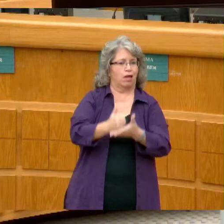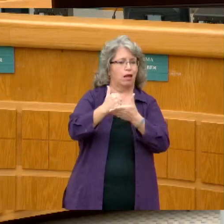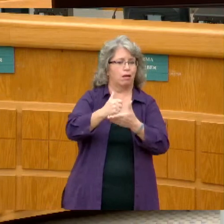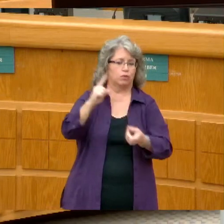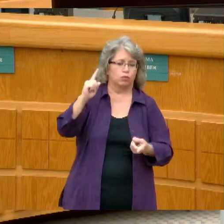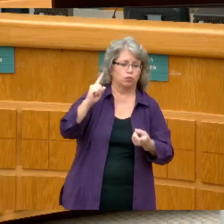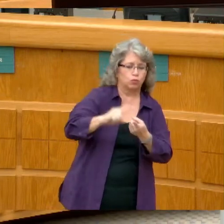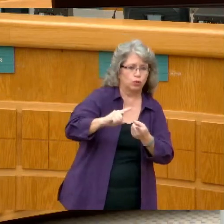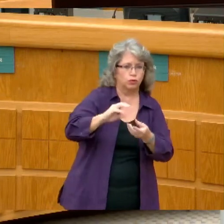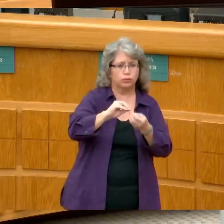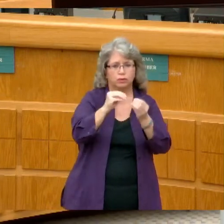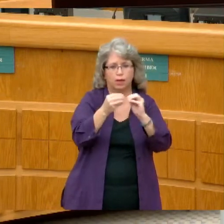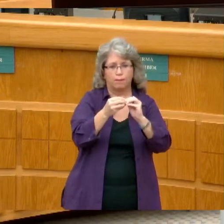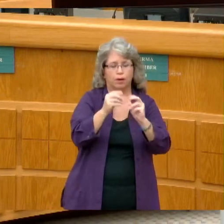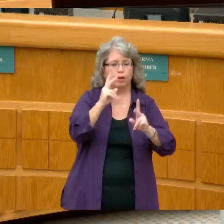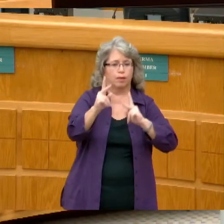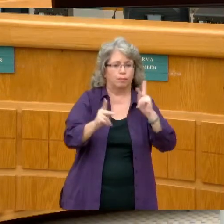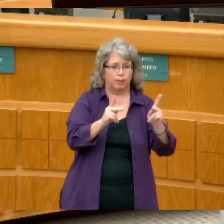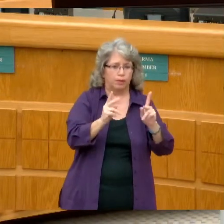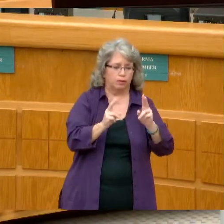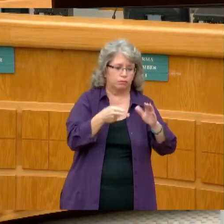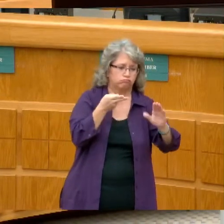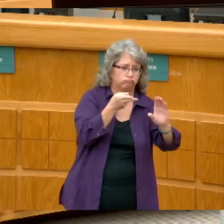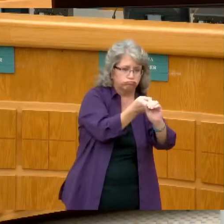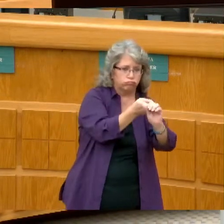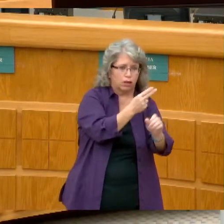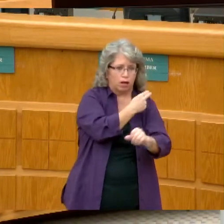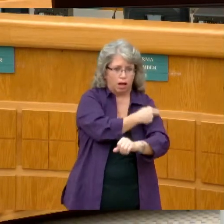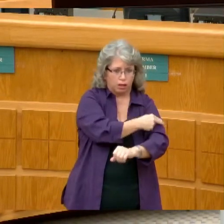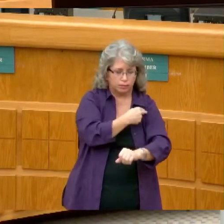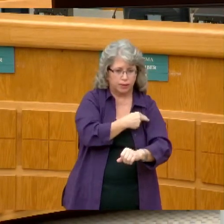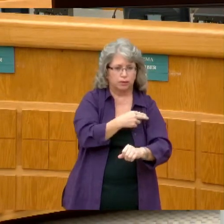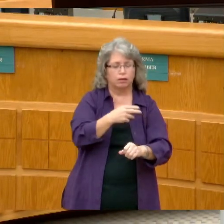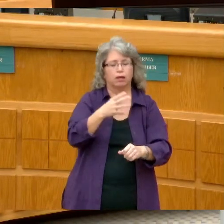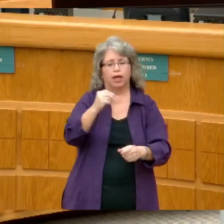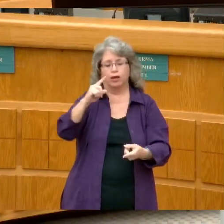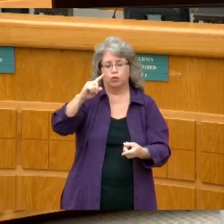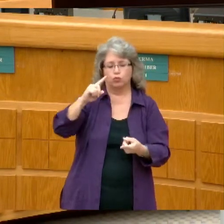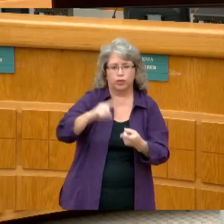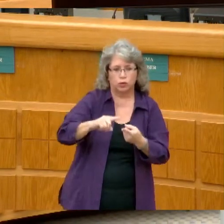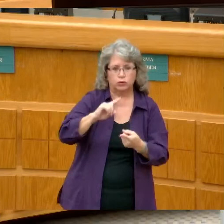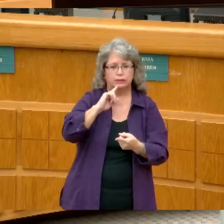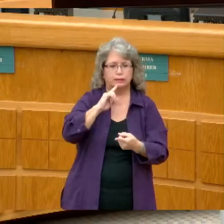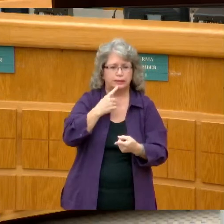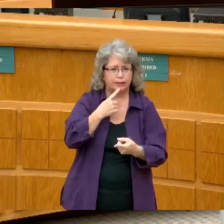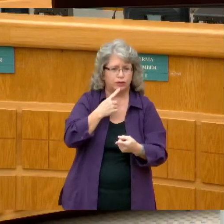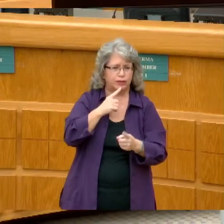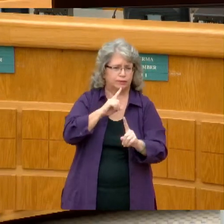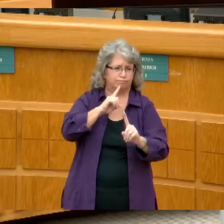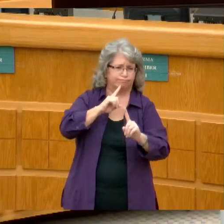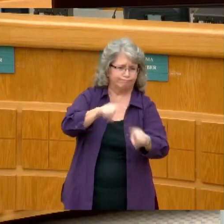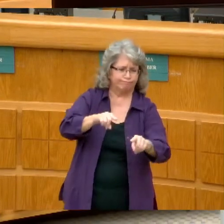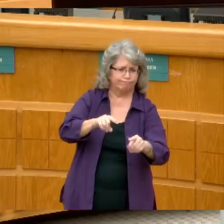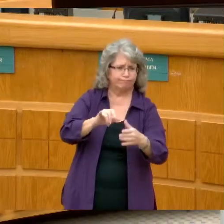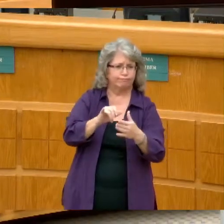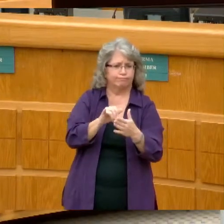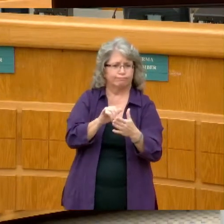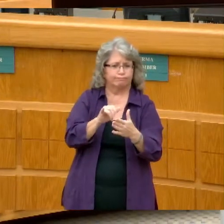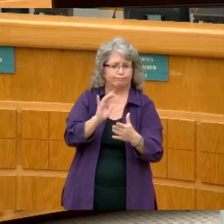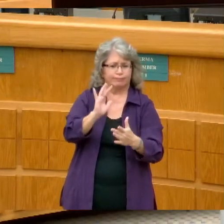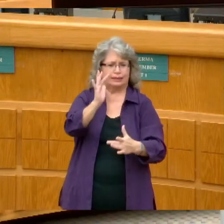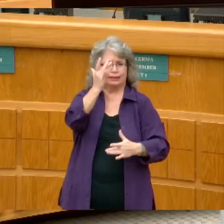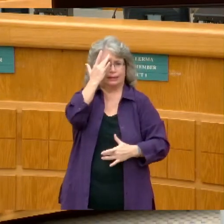the number of hospitalizations and severe reactions to this disease. And as your mayor, I want to